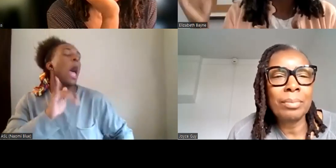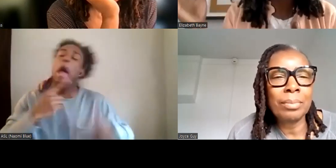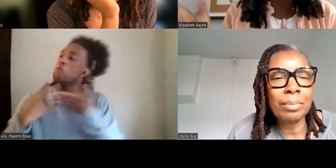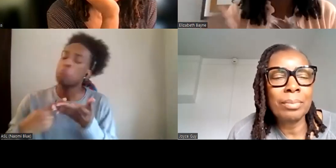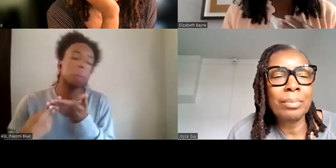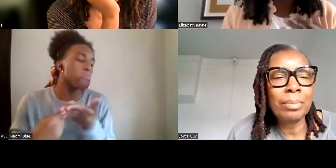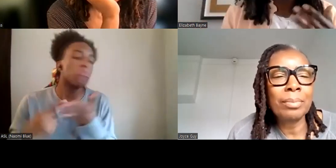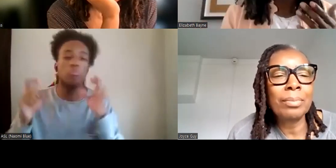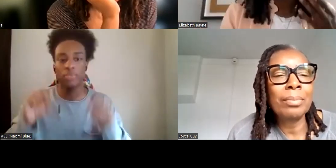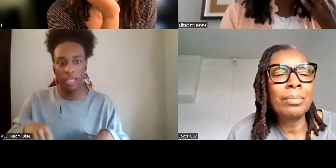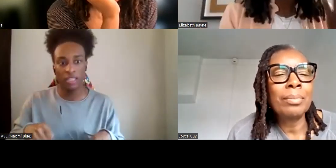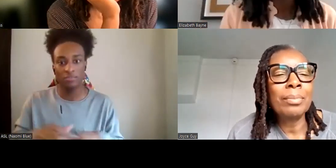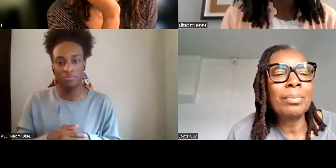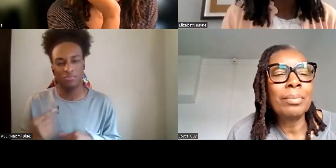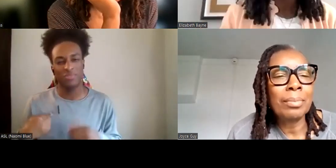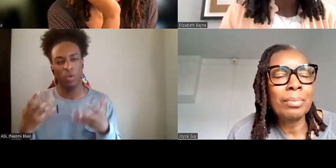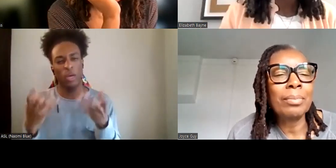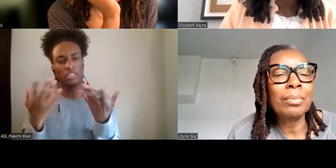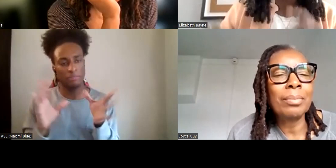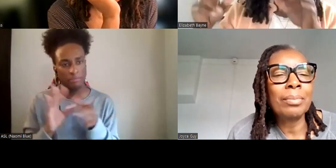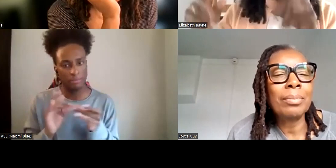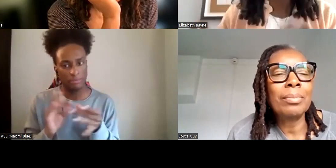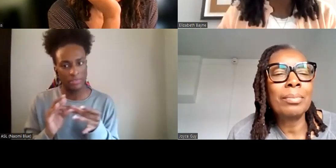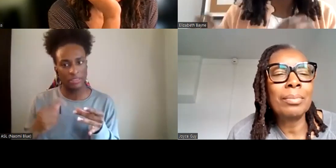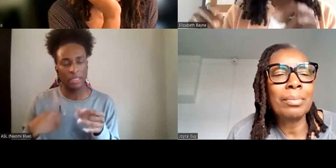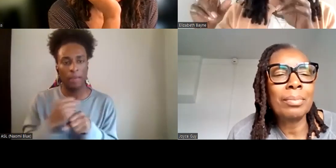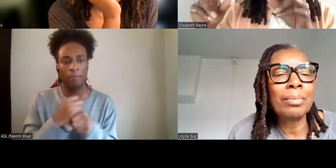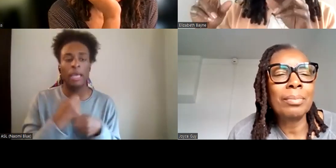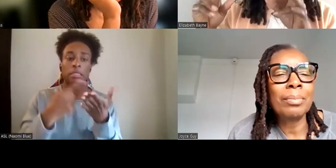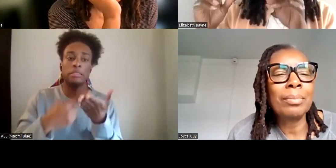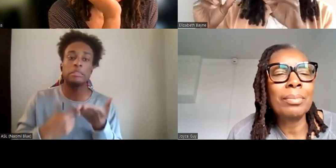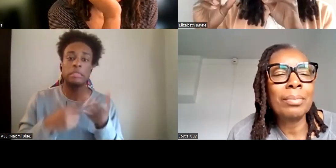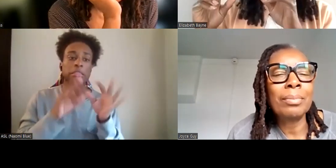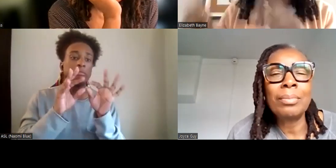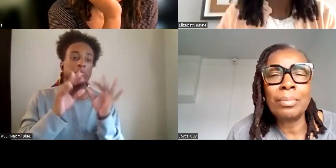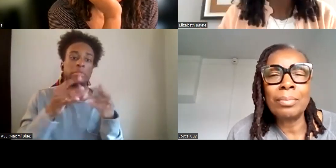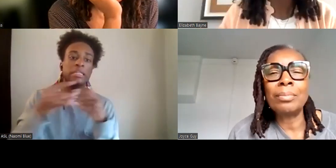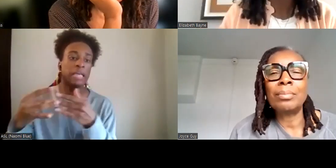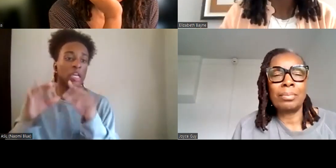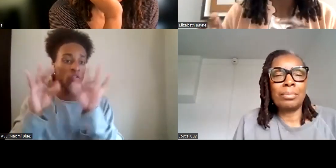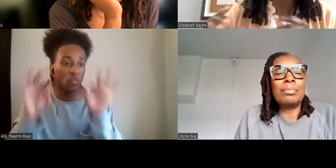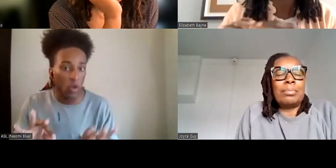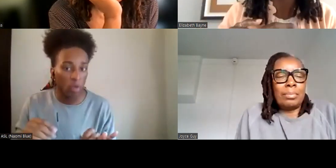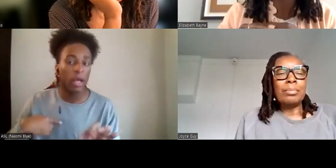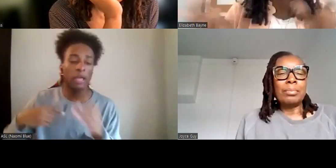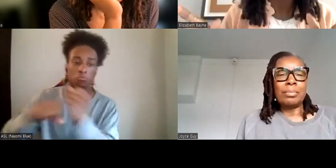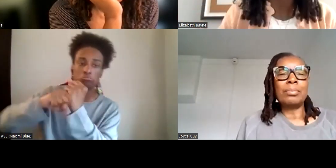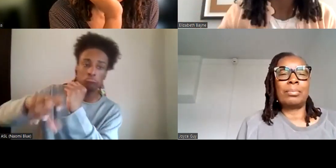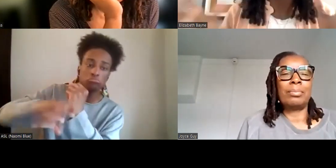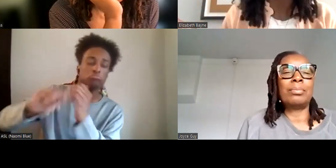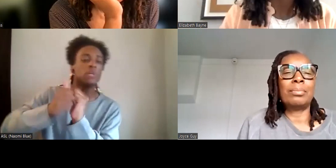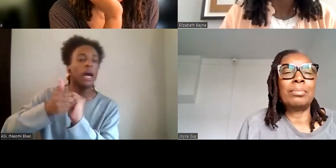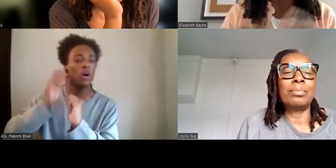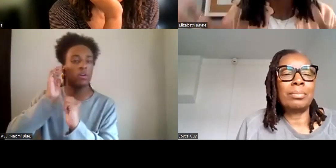to mention earlier is, like, I made a discussion guide. I made little flyers about how to find partners to help you find the location